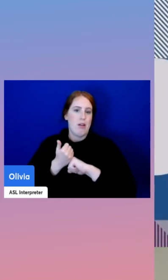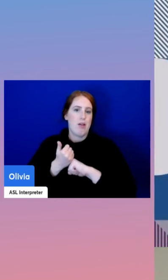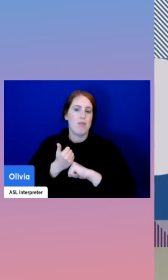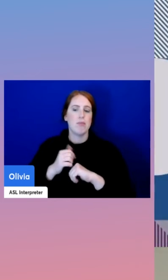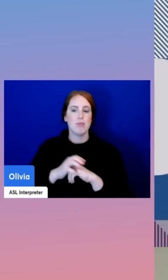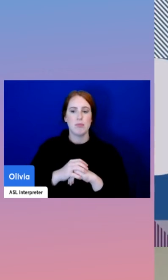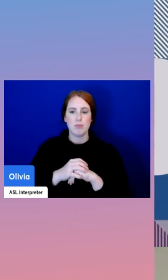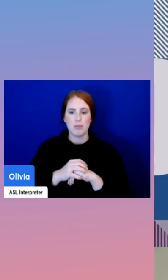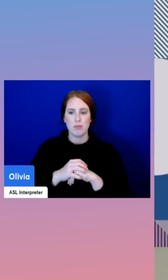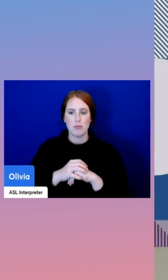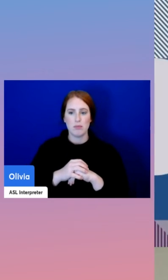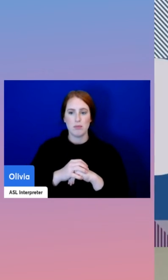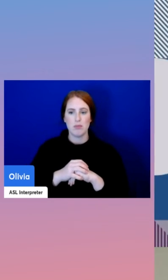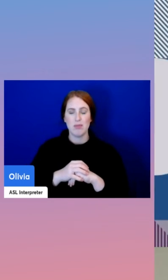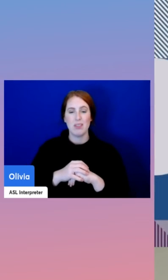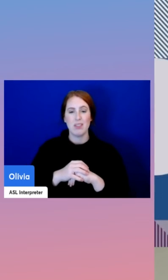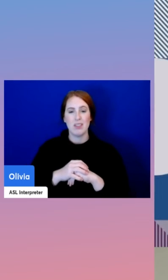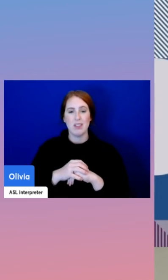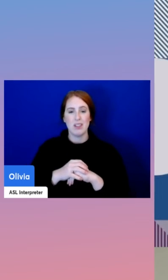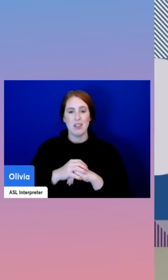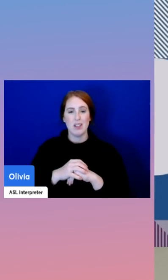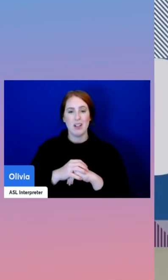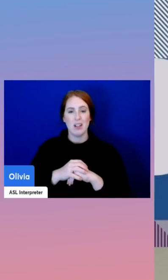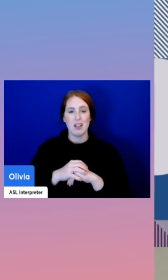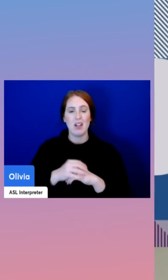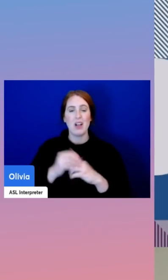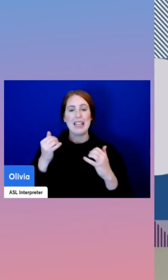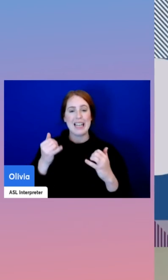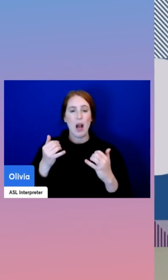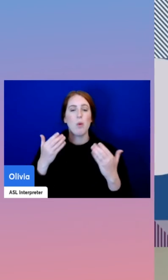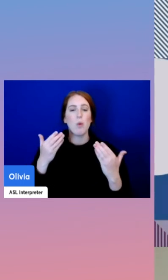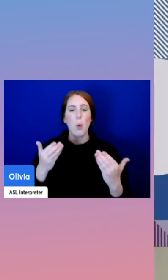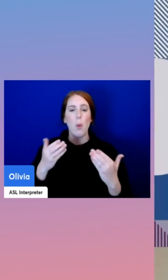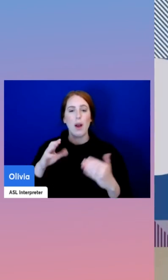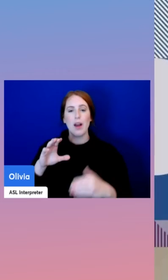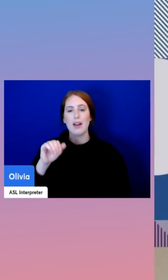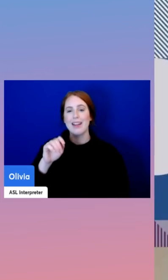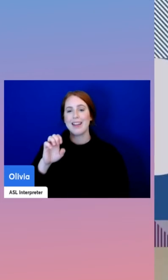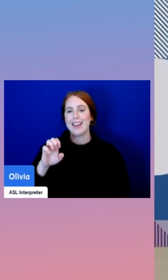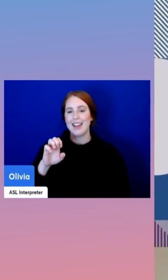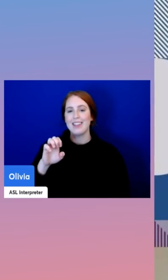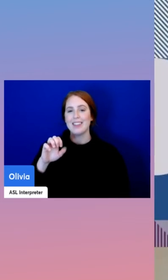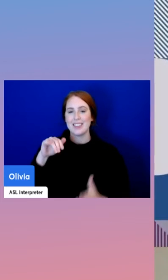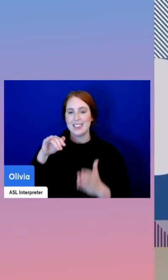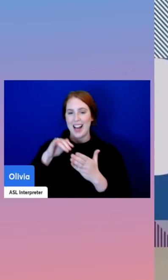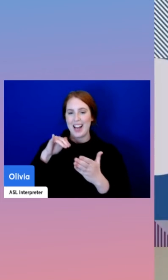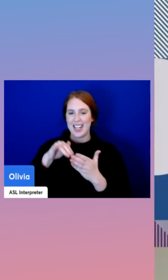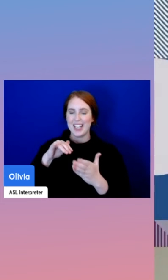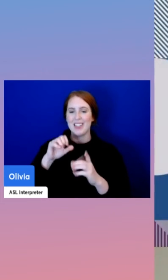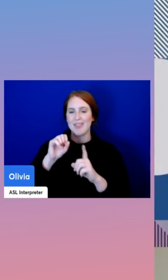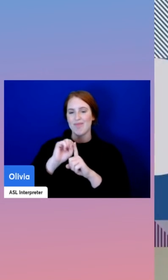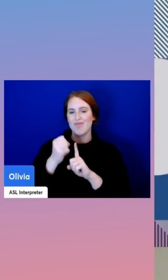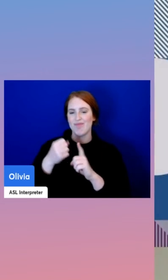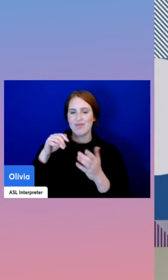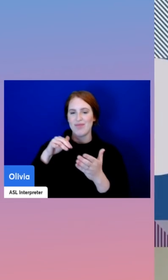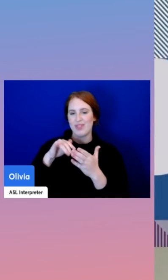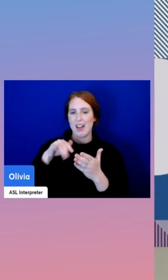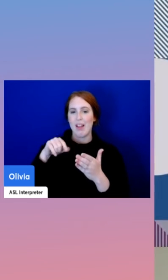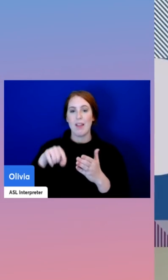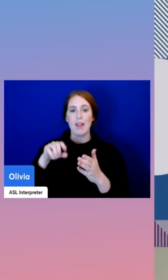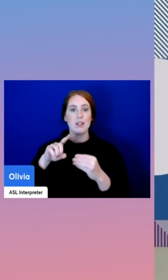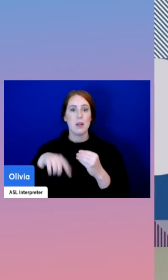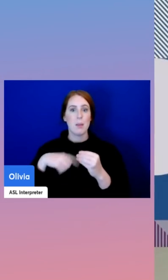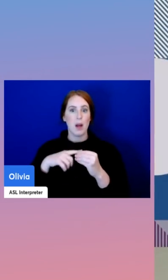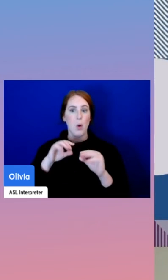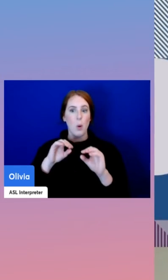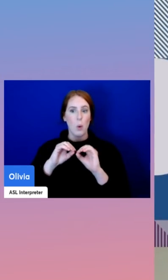So let's move into talking about a case study now. So this case study is pretty much about an organization that